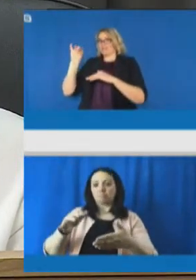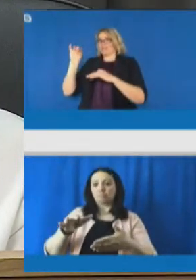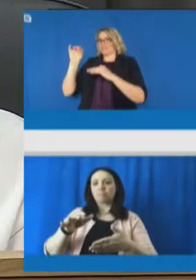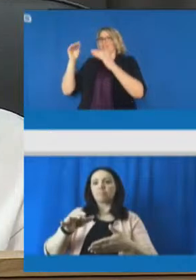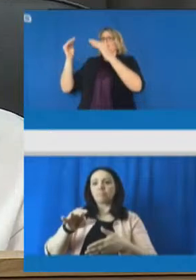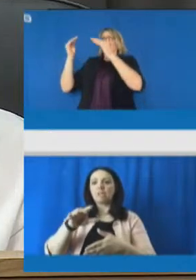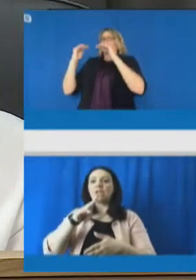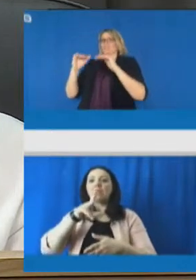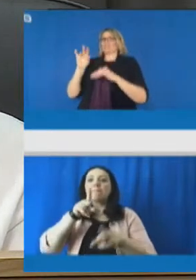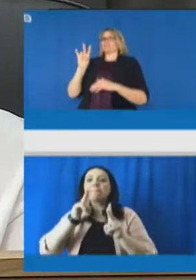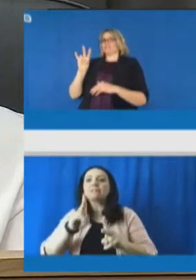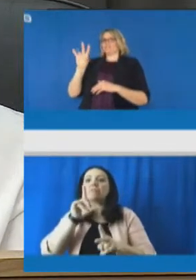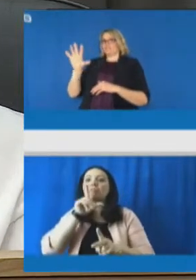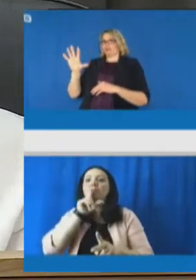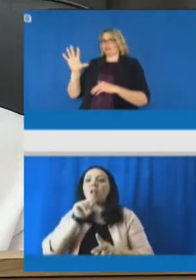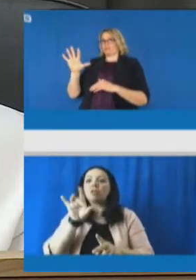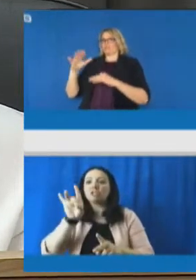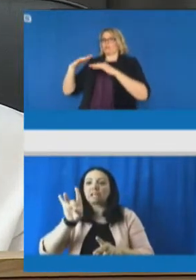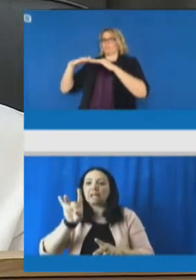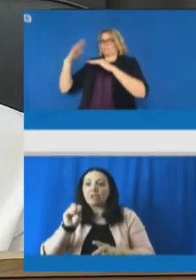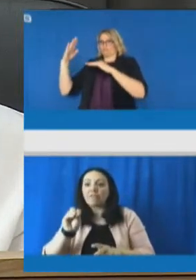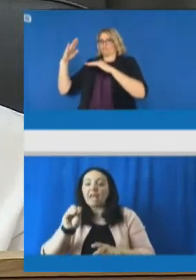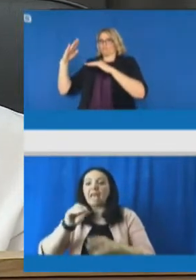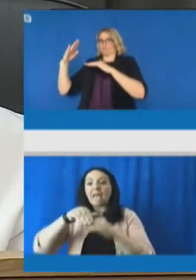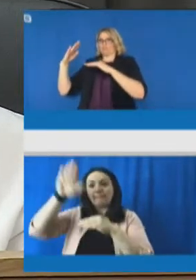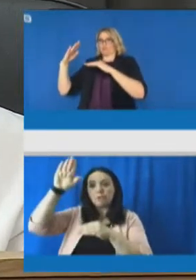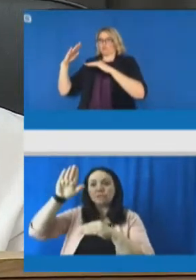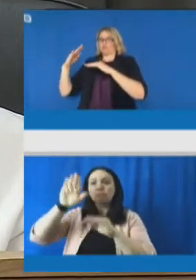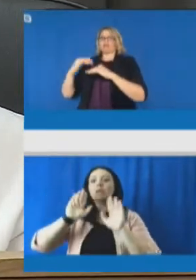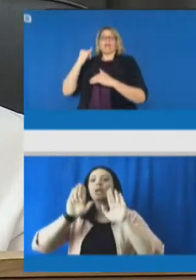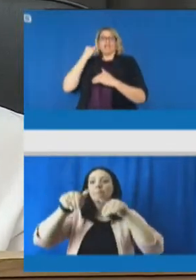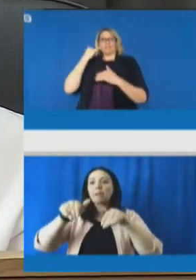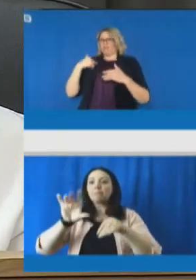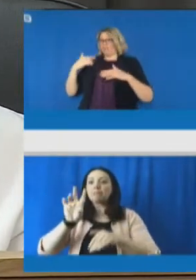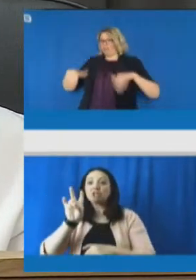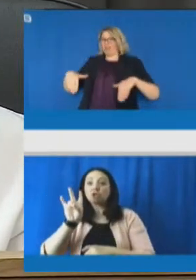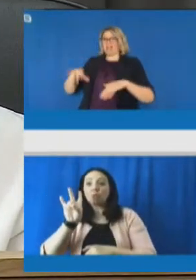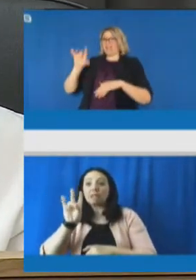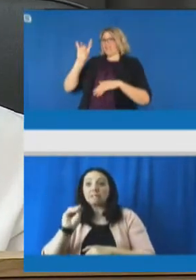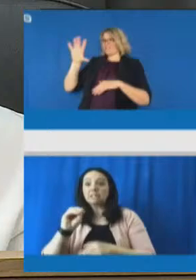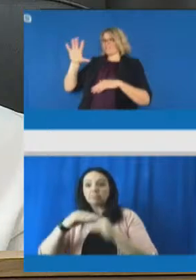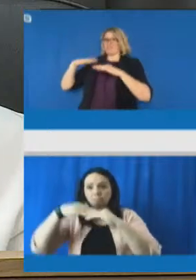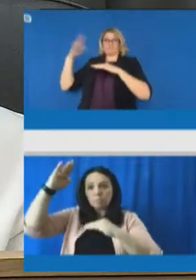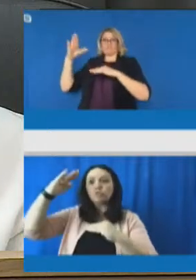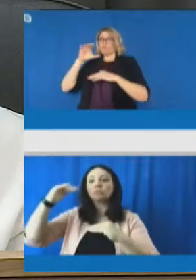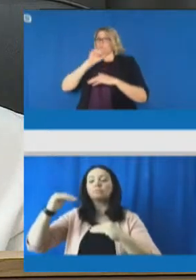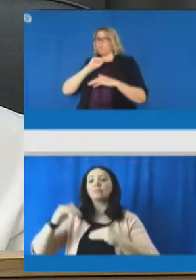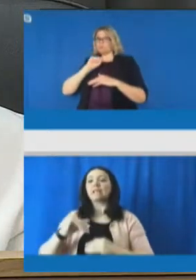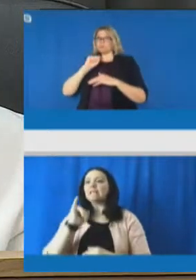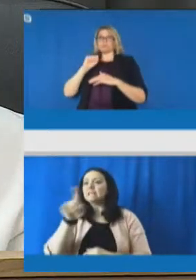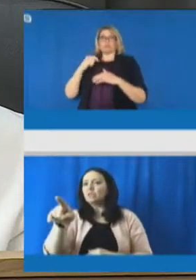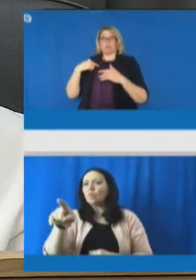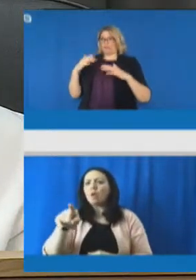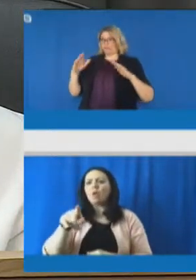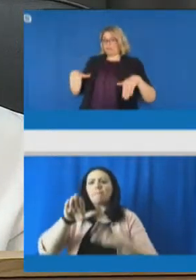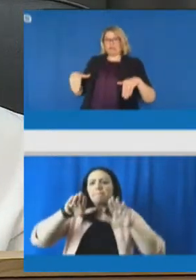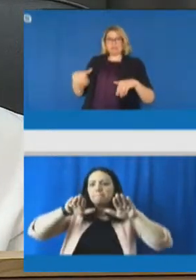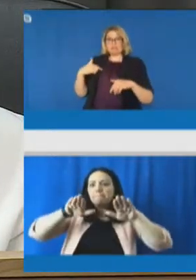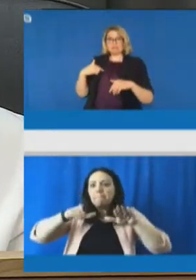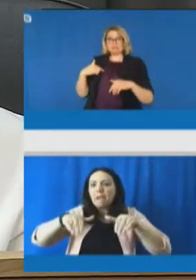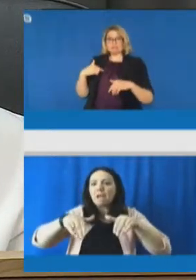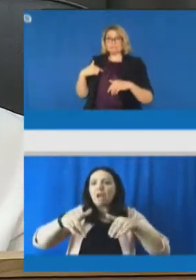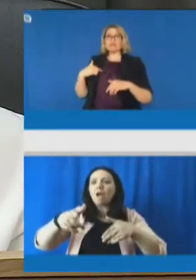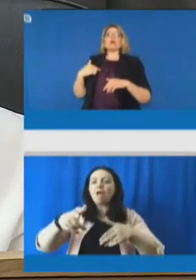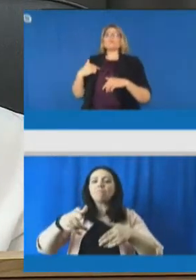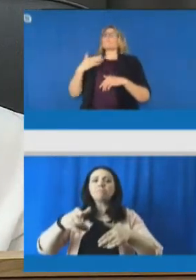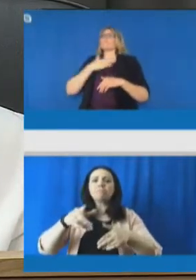and Vitalite Health Network will be holding clinics next week to vaccinate groups such as first responders, healthcare